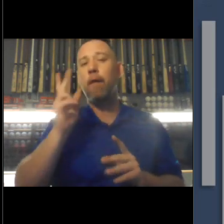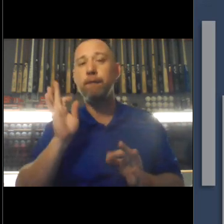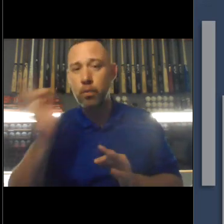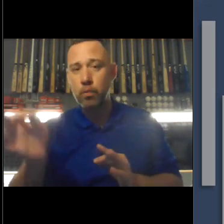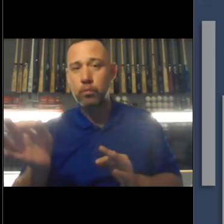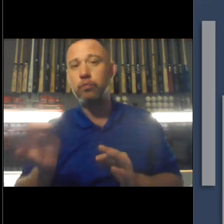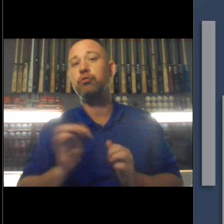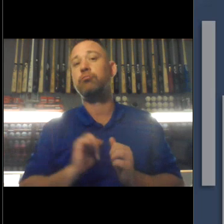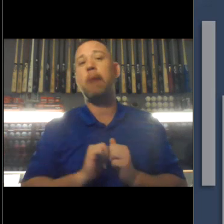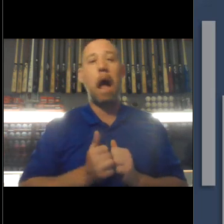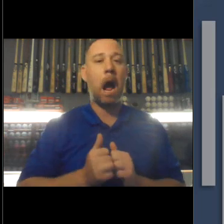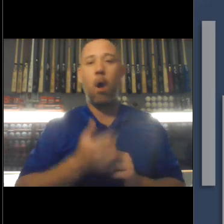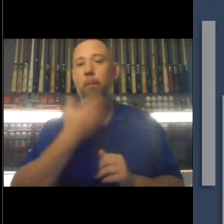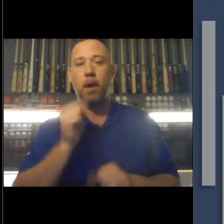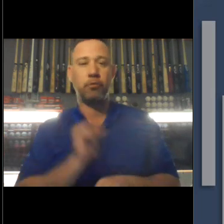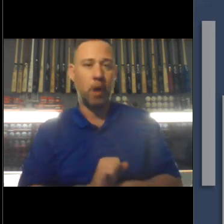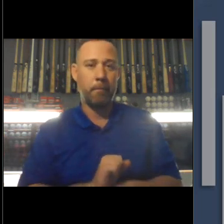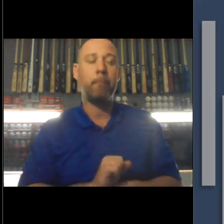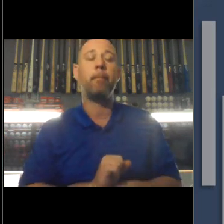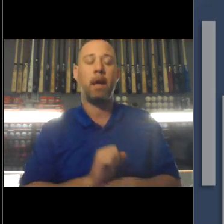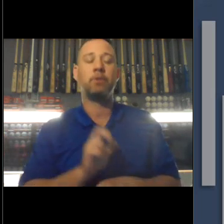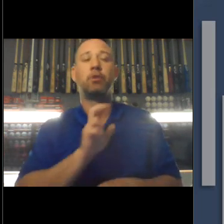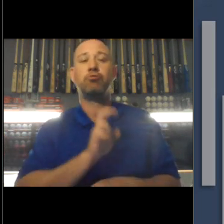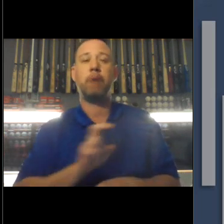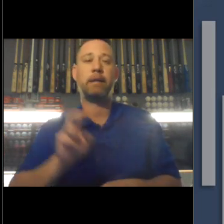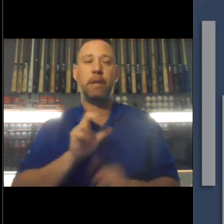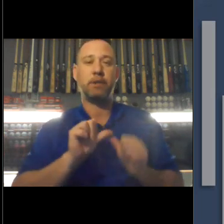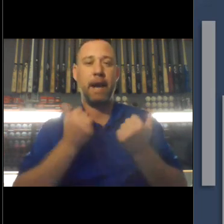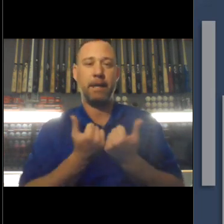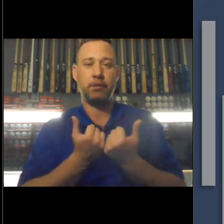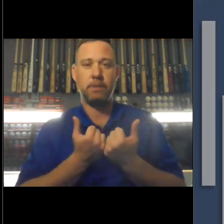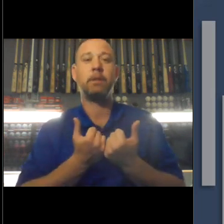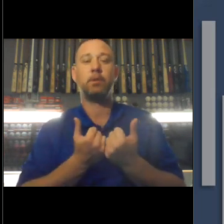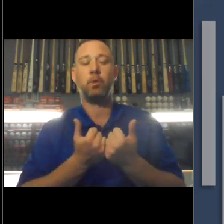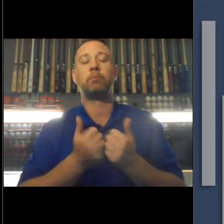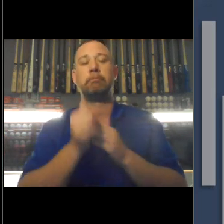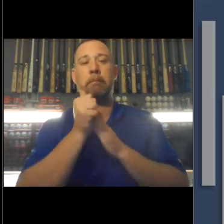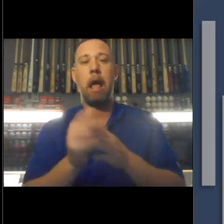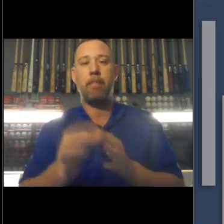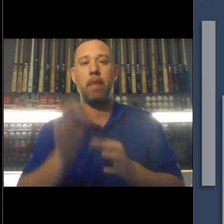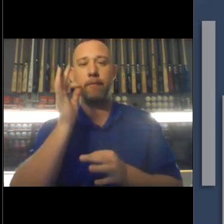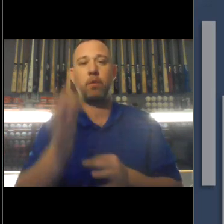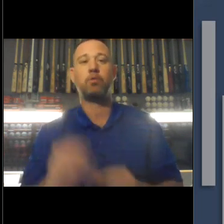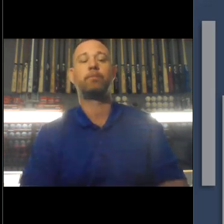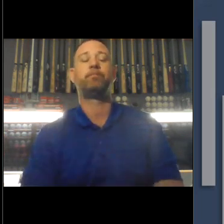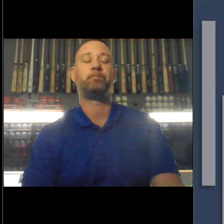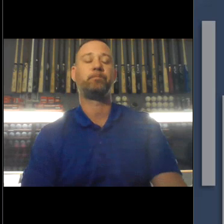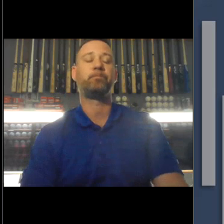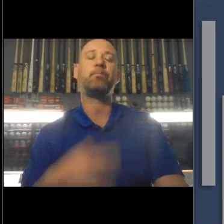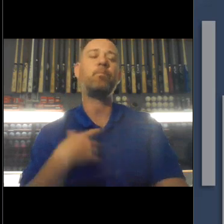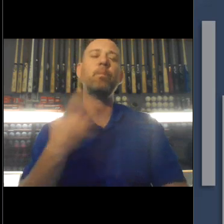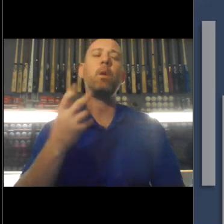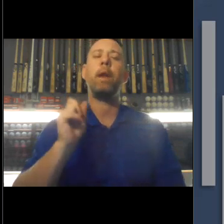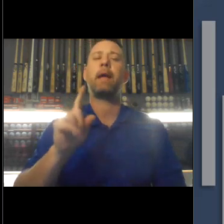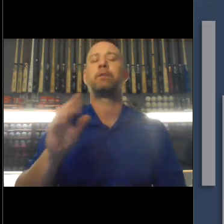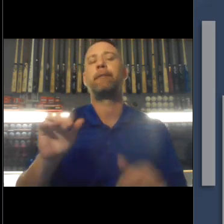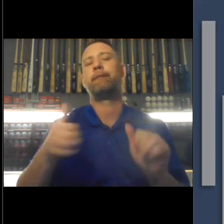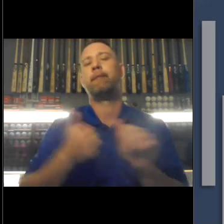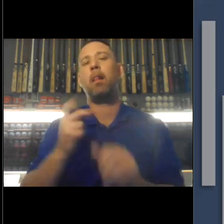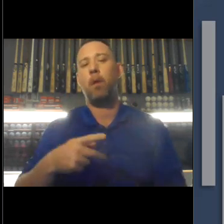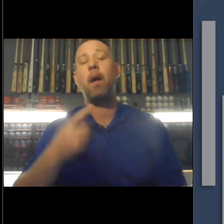how we can do a better job as a transportation agency to help guide that future. I just wanted to ask one follow-up question to that. And I know